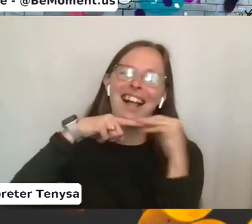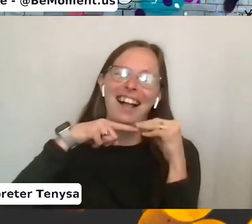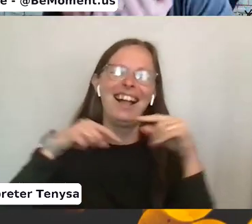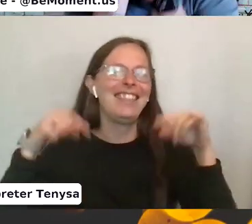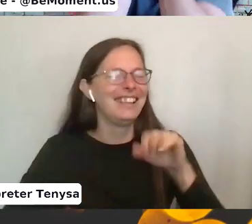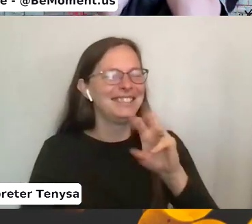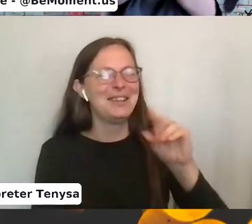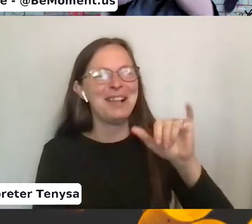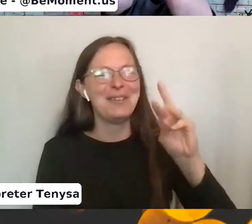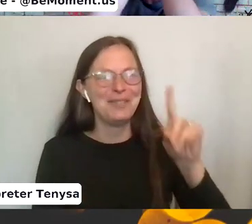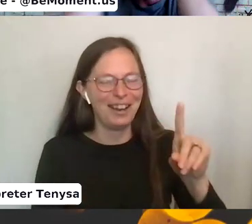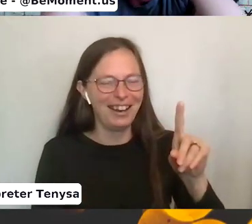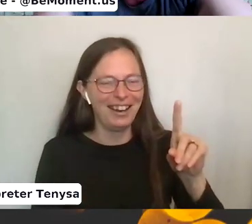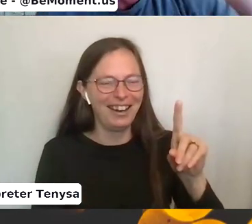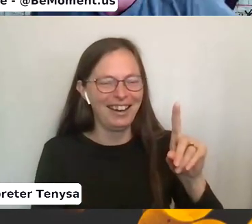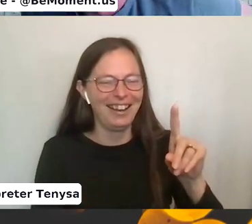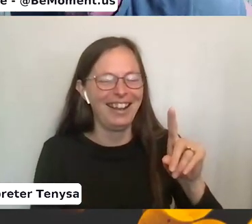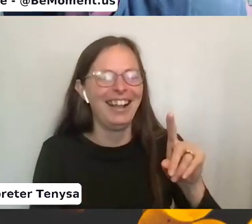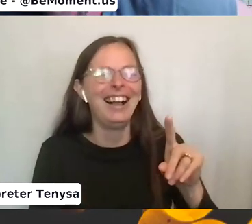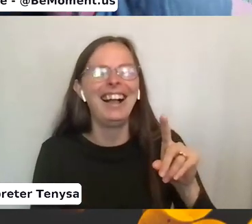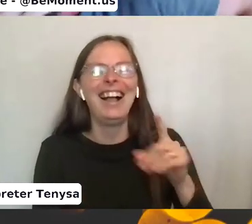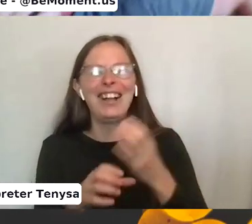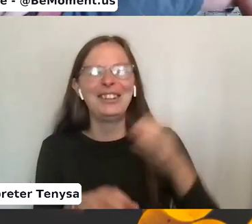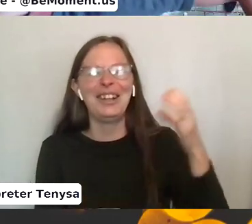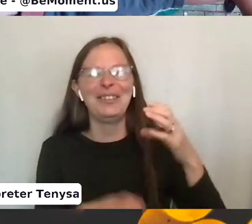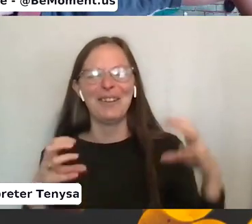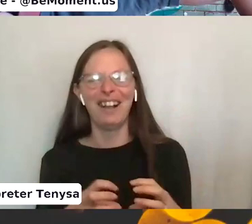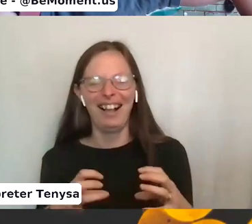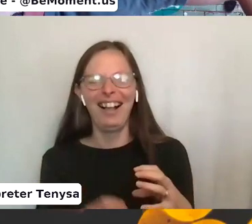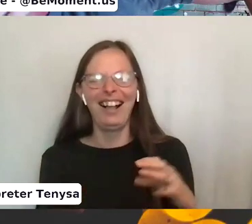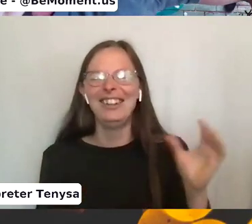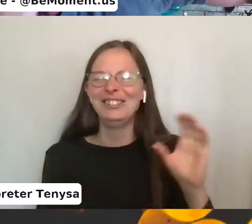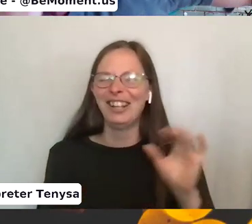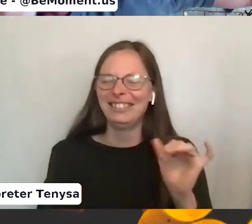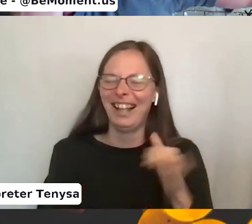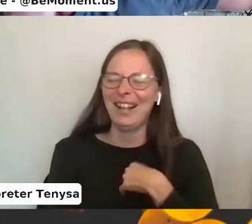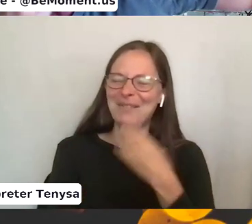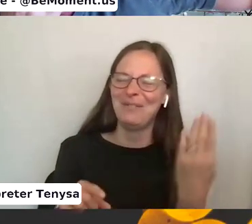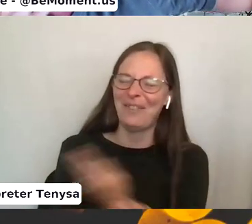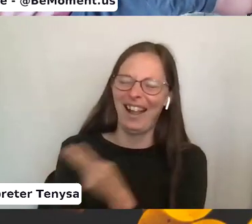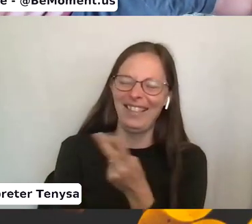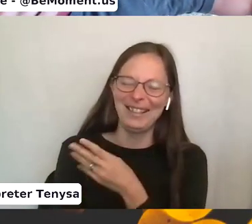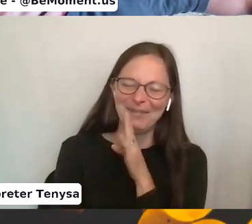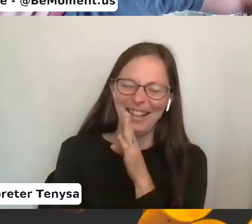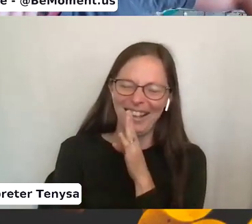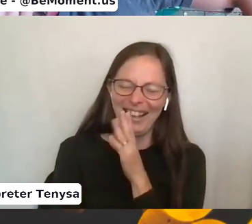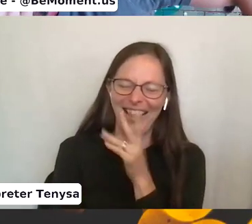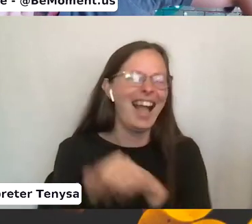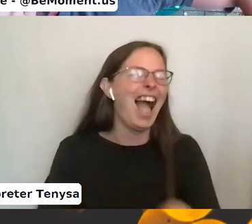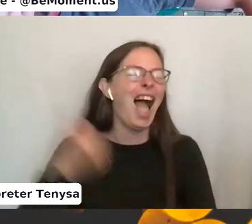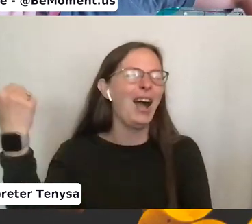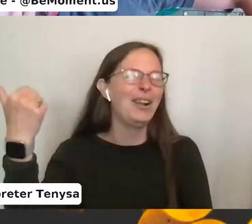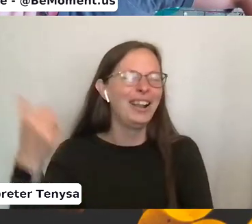Wayward Cucumber Bowl. And Charlie's like, I am firing these bitches. They are out of here.